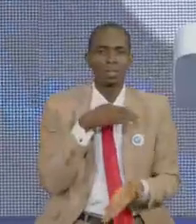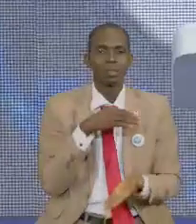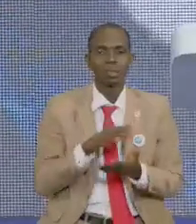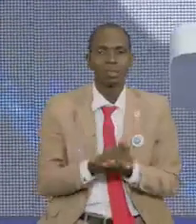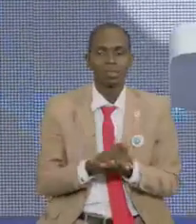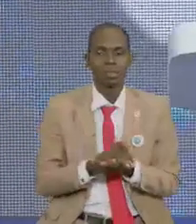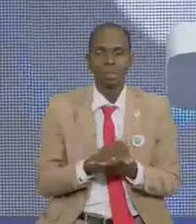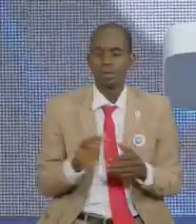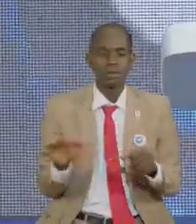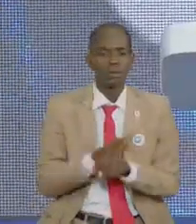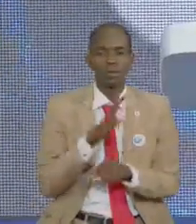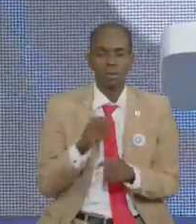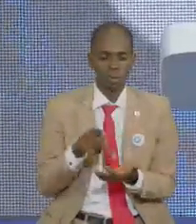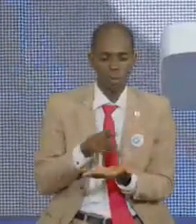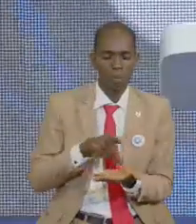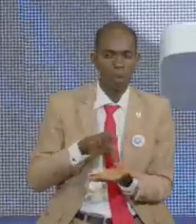poisonous,